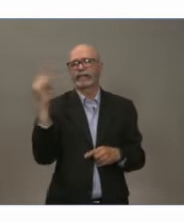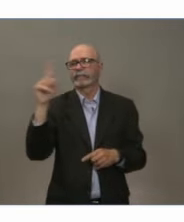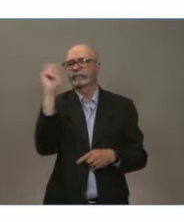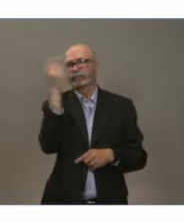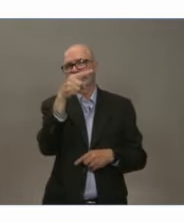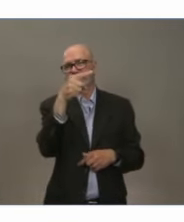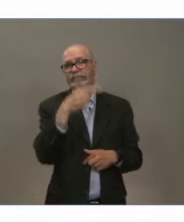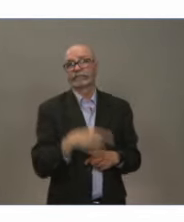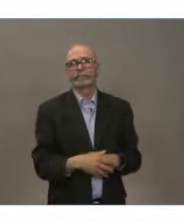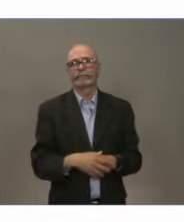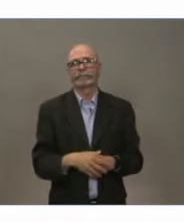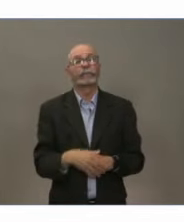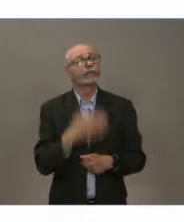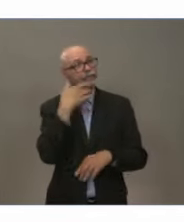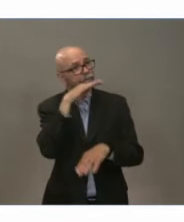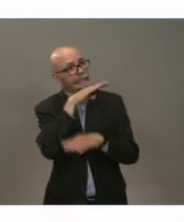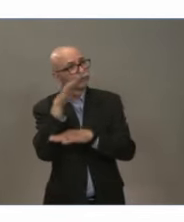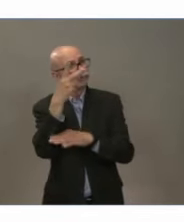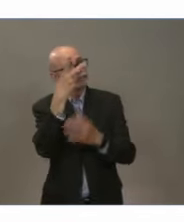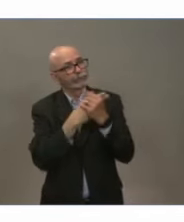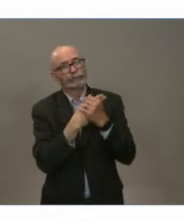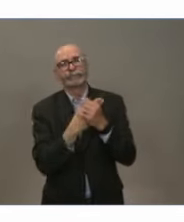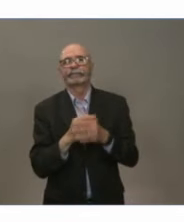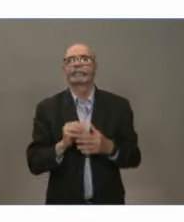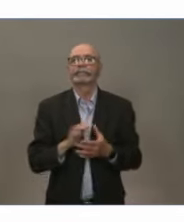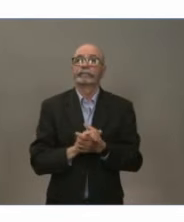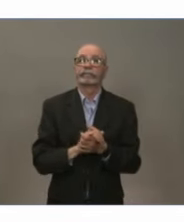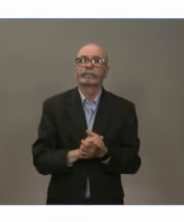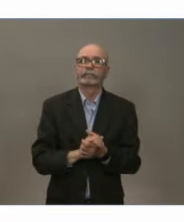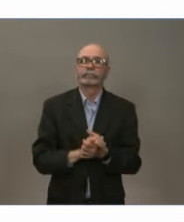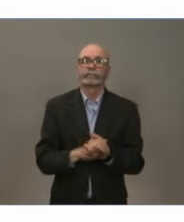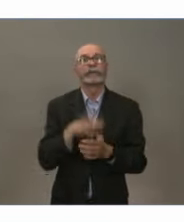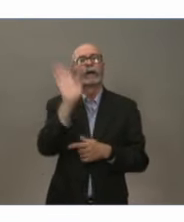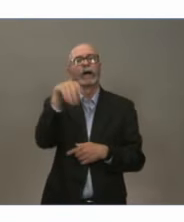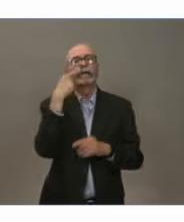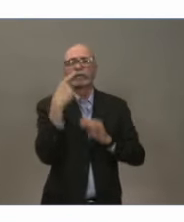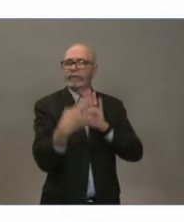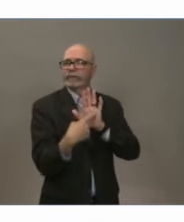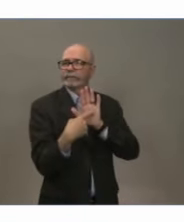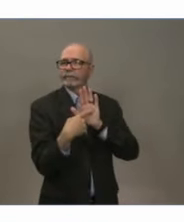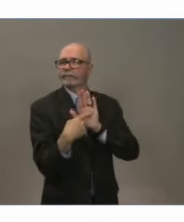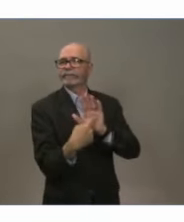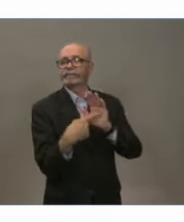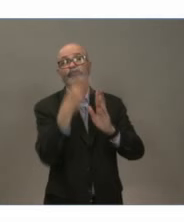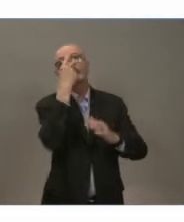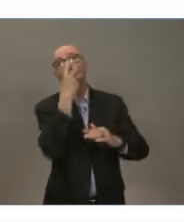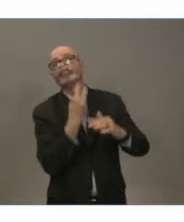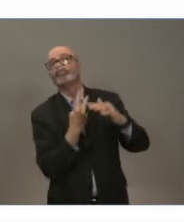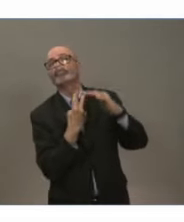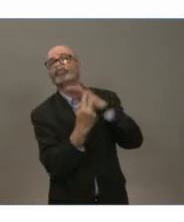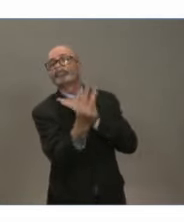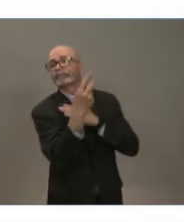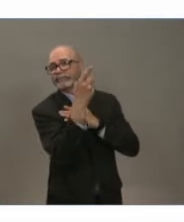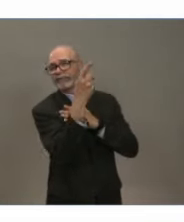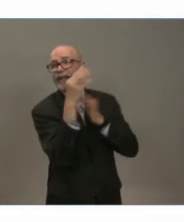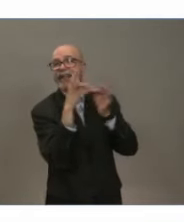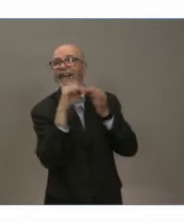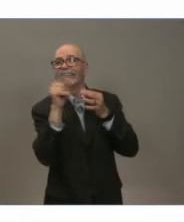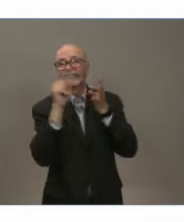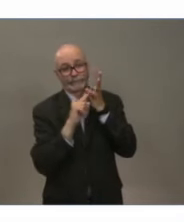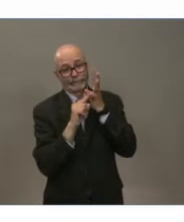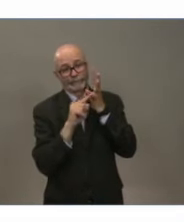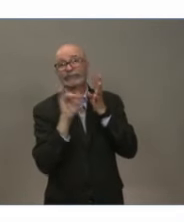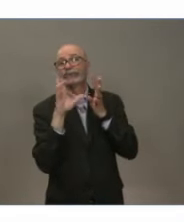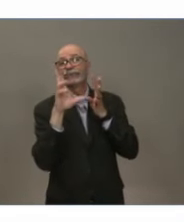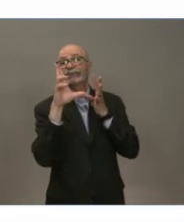Dr. Strang. The models that have been shown project timelines up until June 30th. So based on that, is it